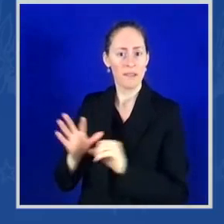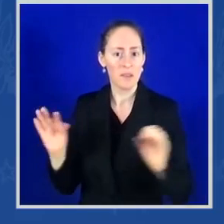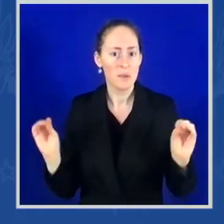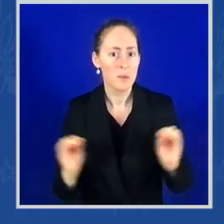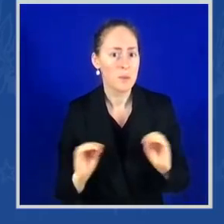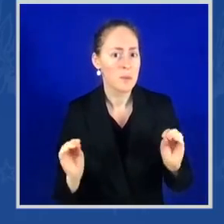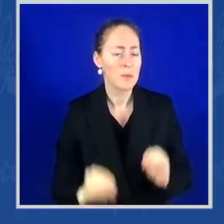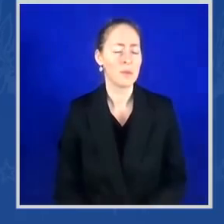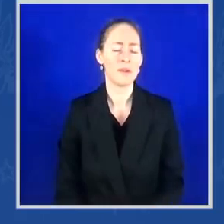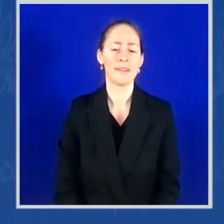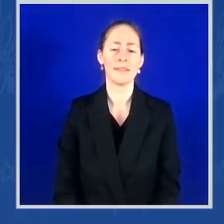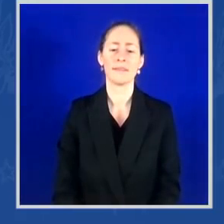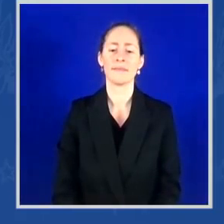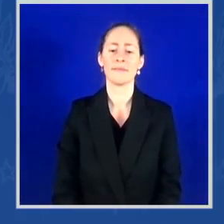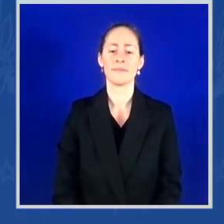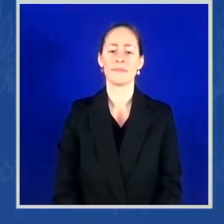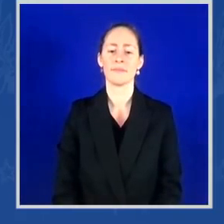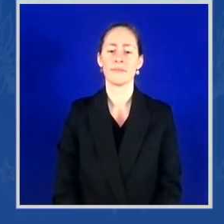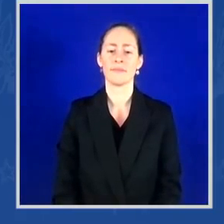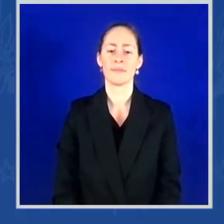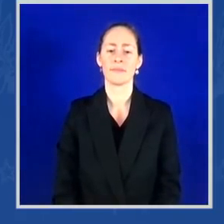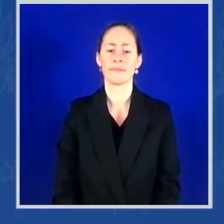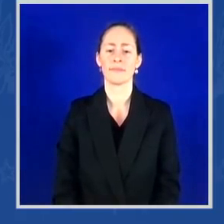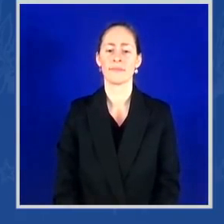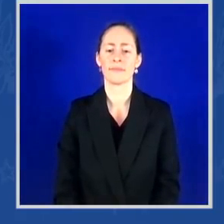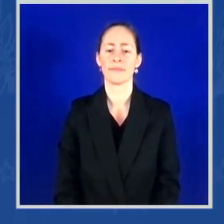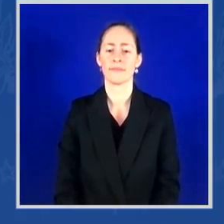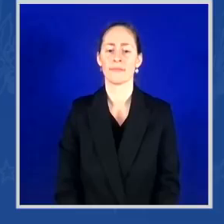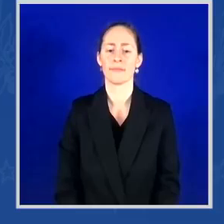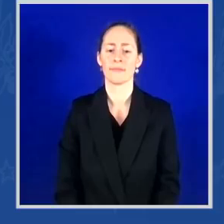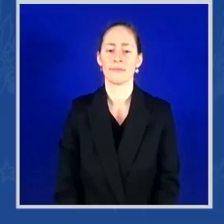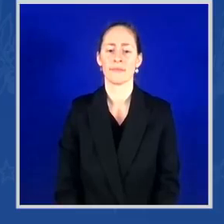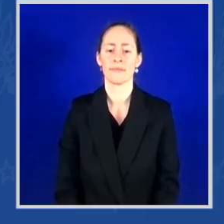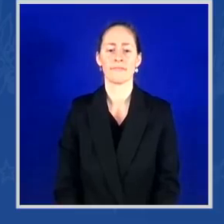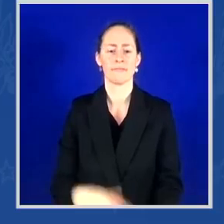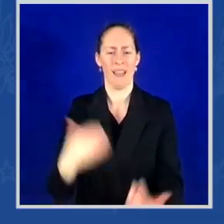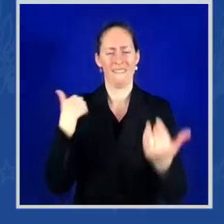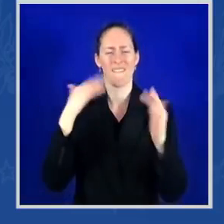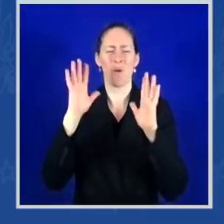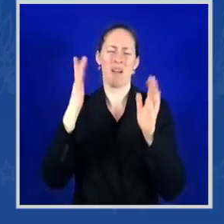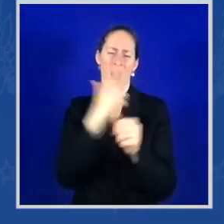And our incredible VA hospital here in Wilmington has been